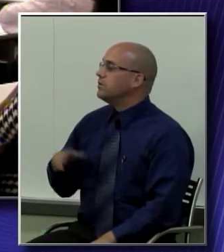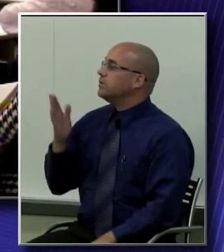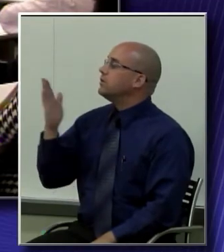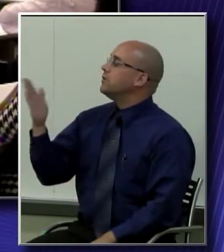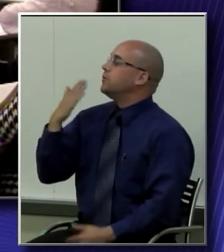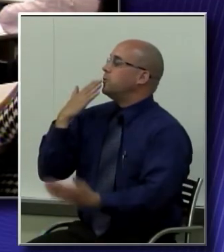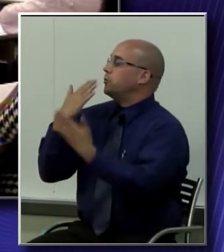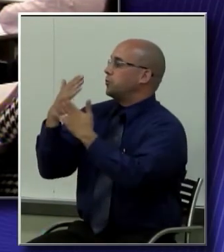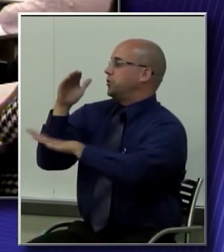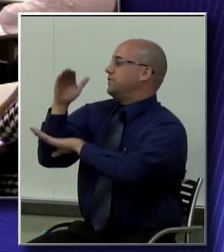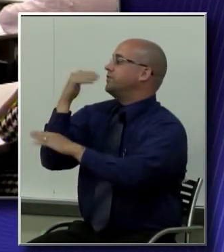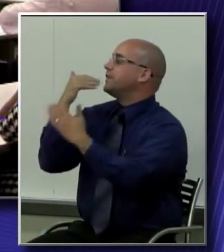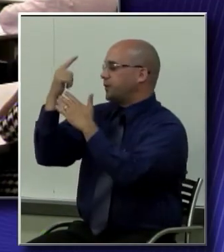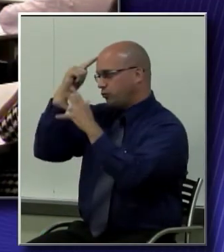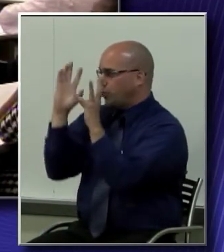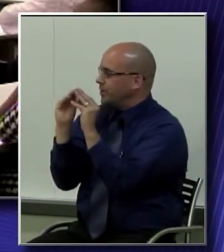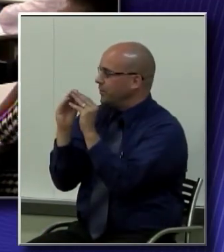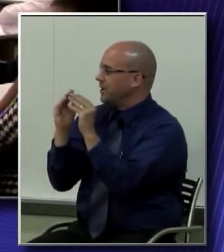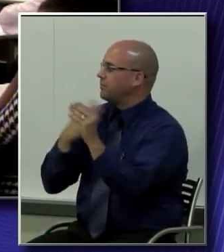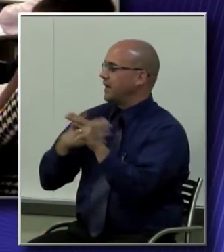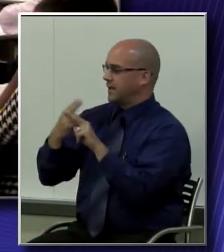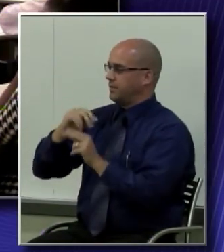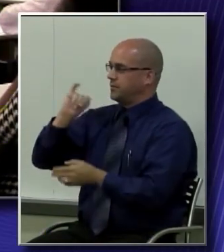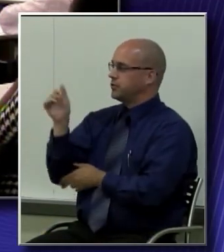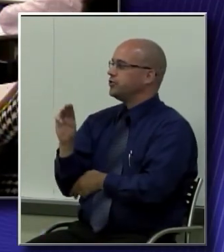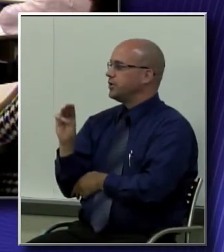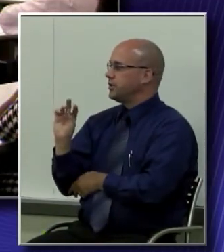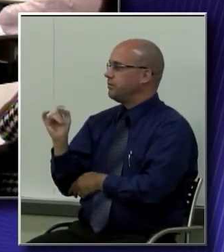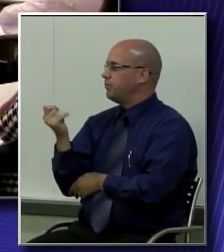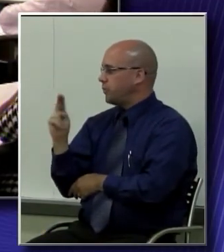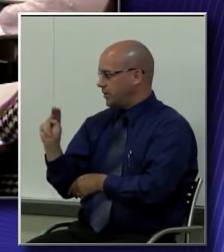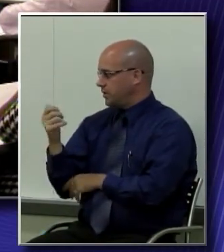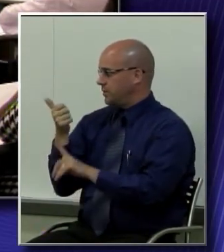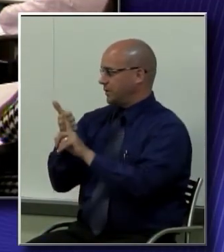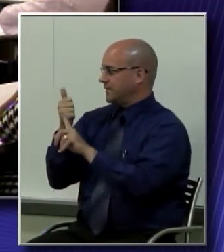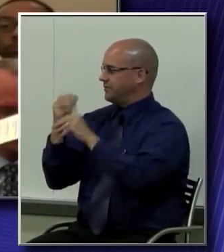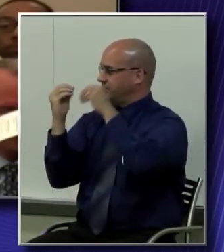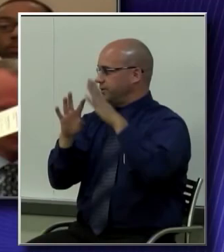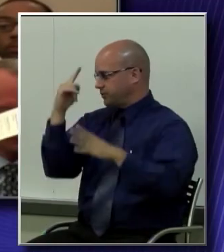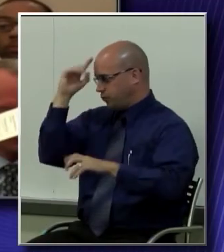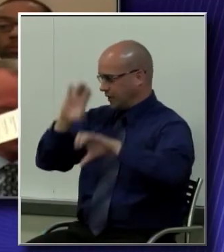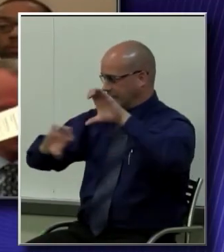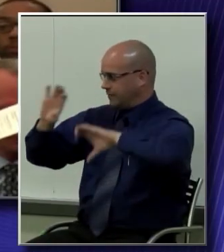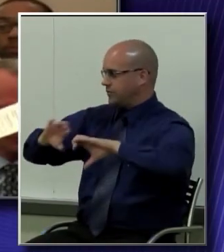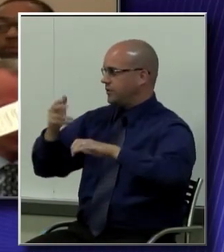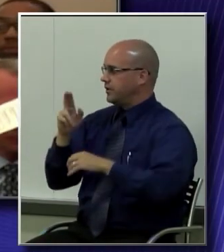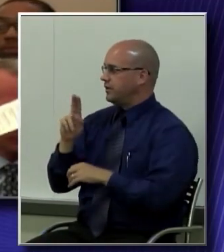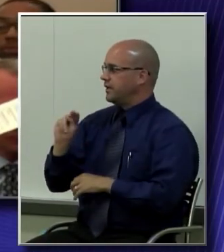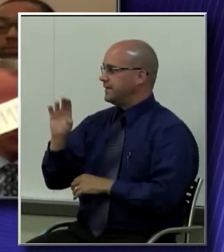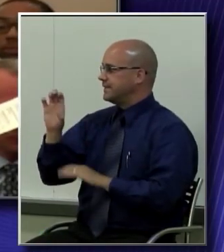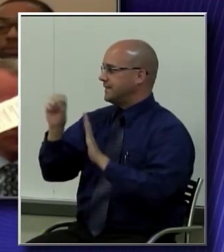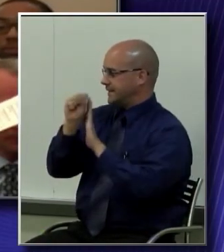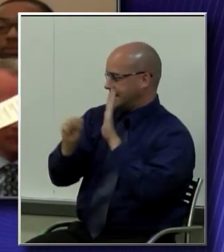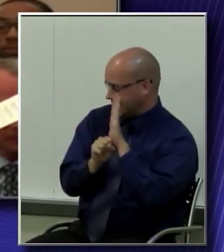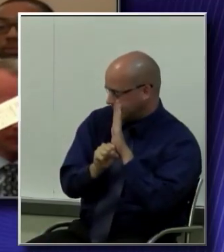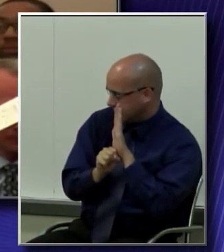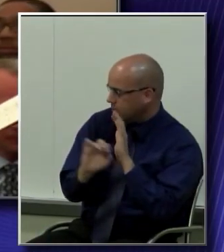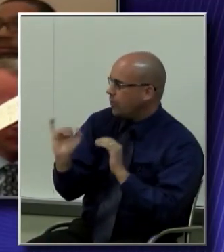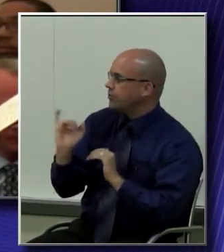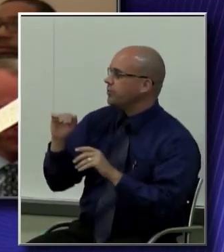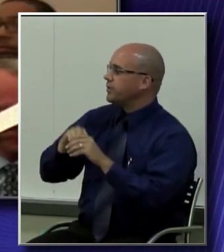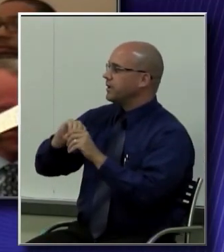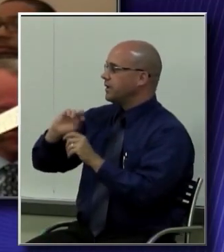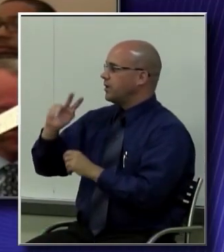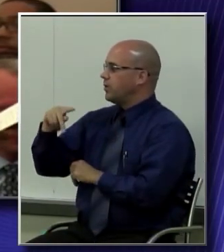Good evening, and thank you for this forum. My name is Jim Martin. I'm a professor of chemistry at NC State University. I also serve as the parliamentarian for the